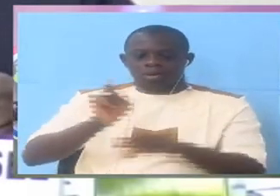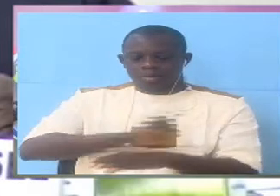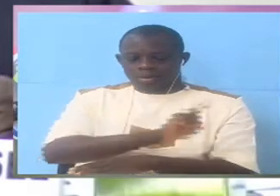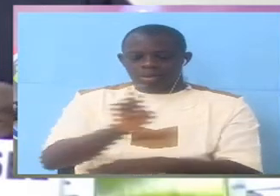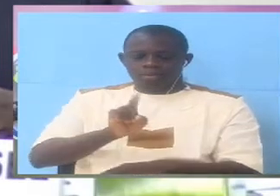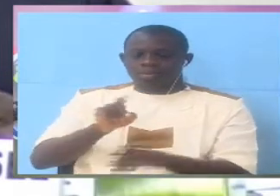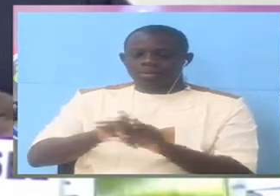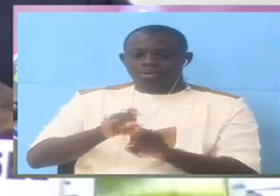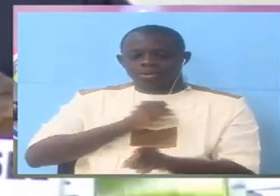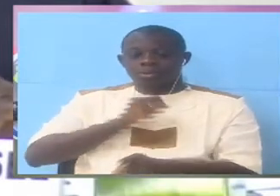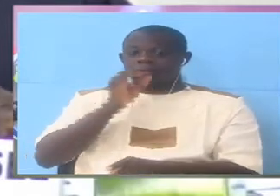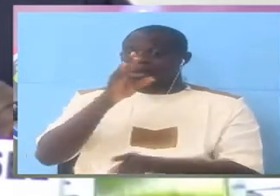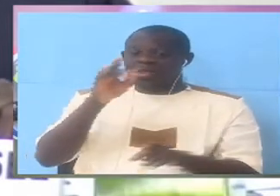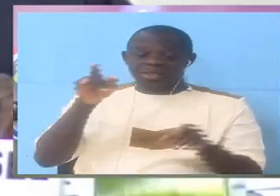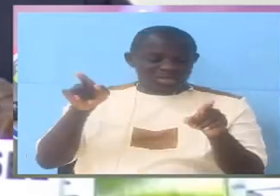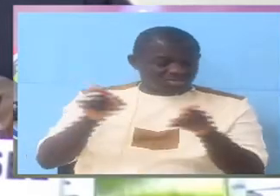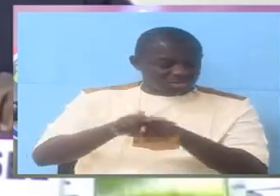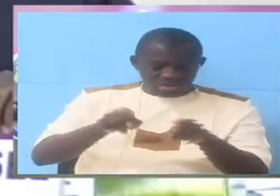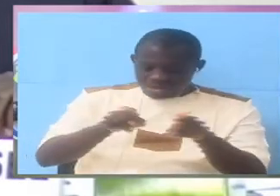He said the same thing.